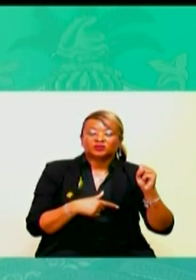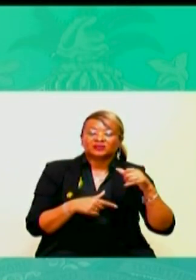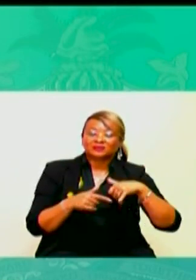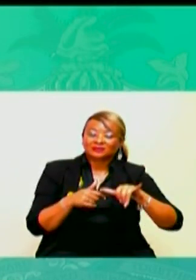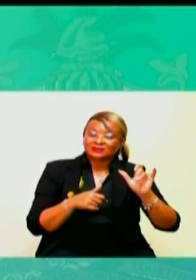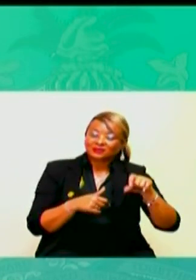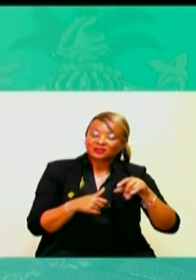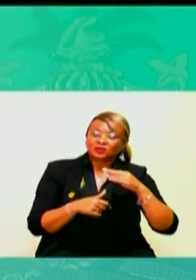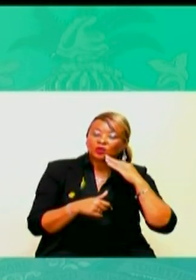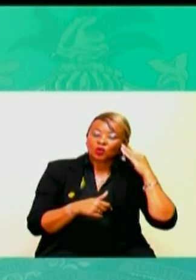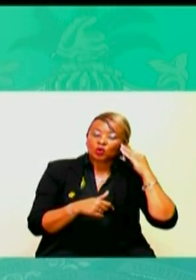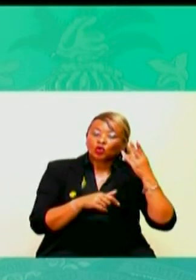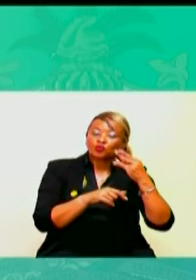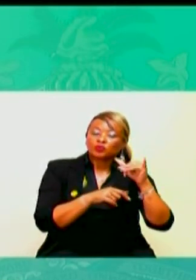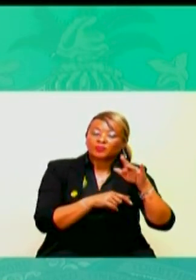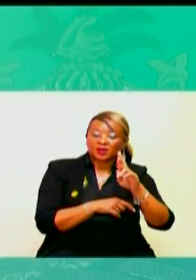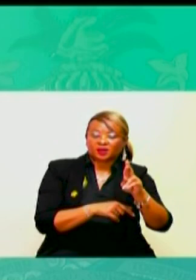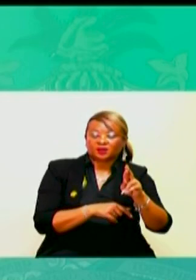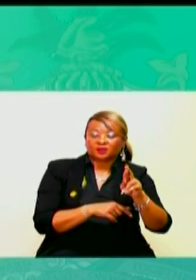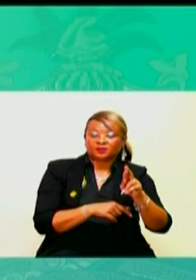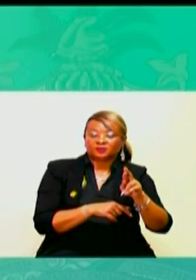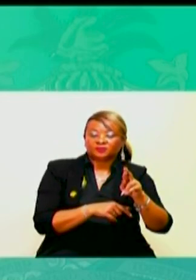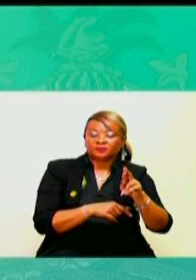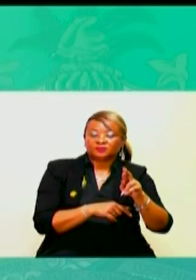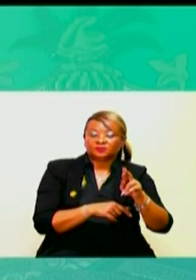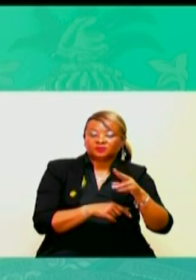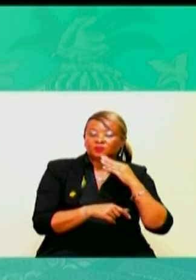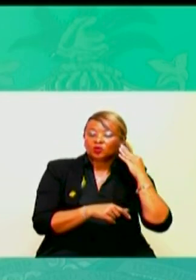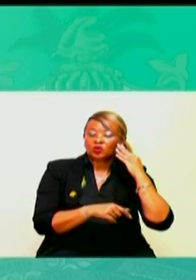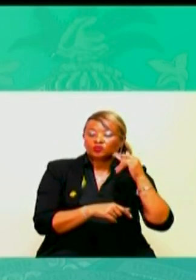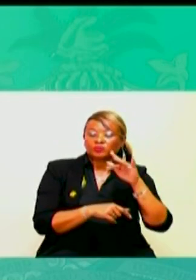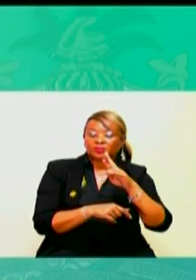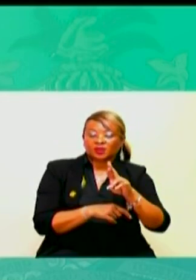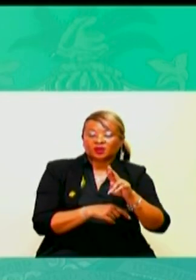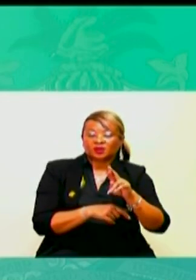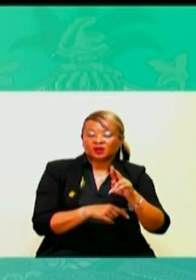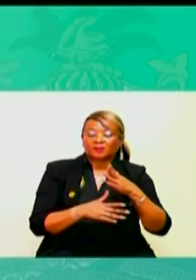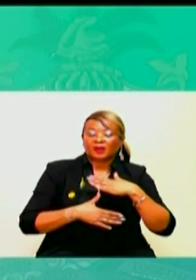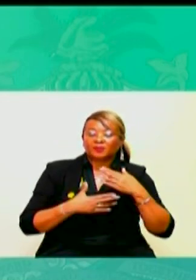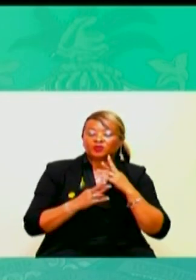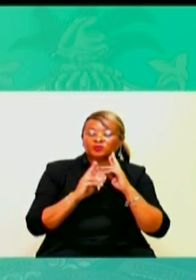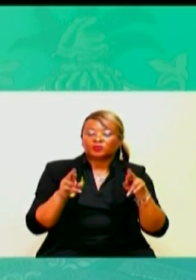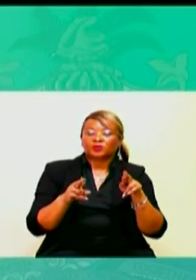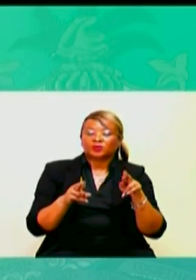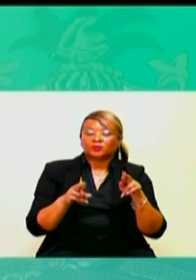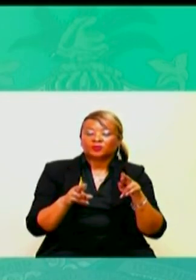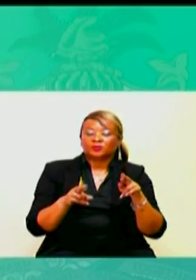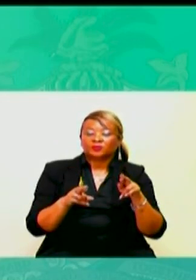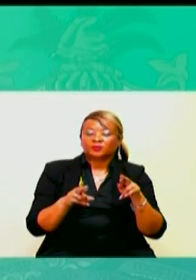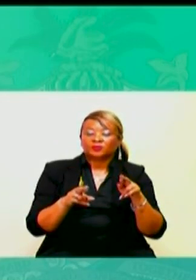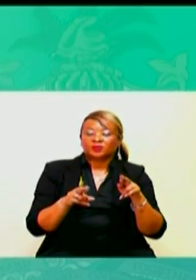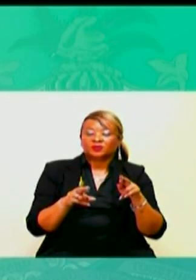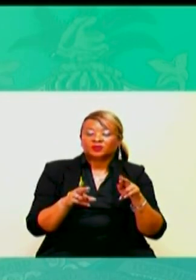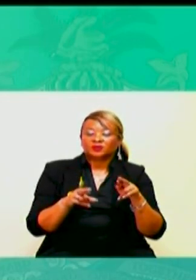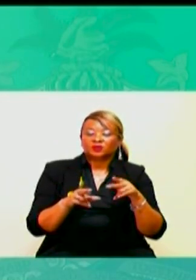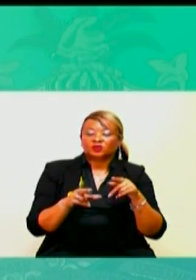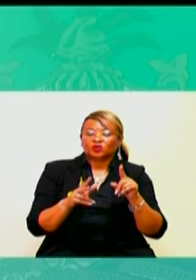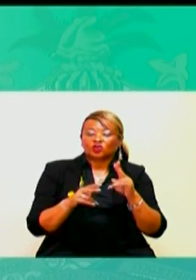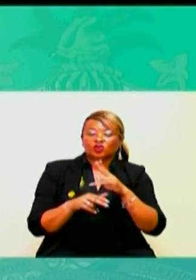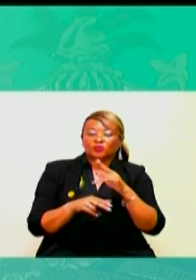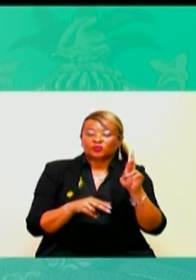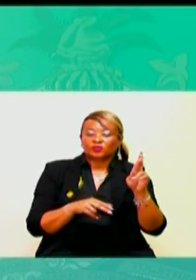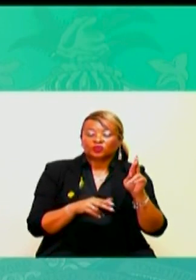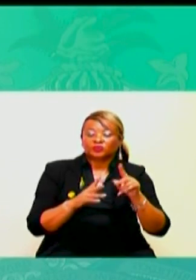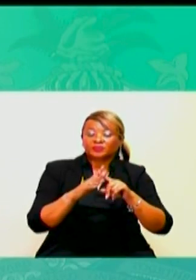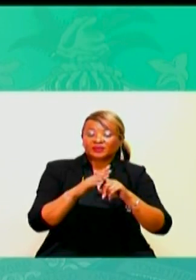repairs and home. I am pleased to report that urban development has launched and home repairs has begun in